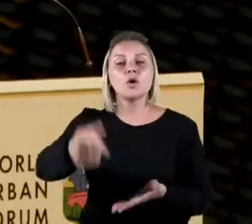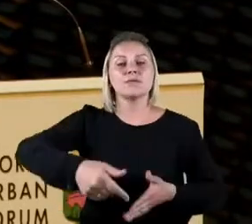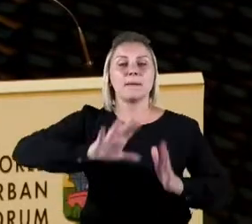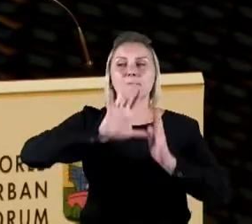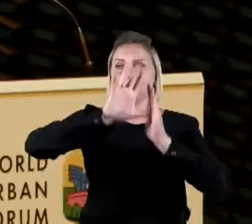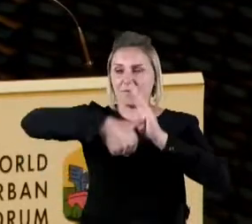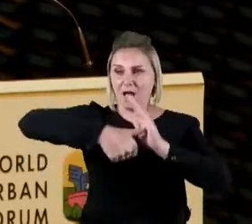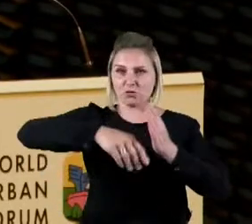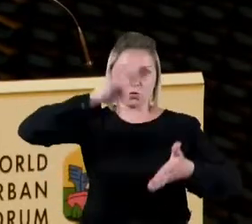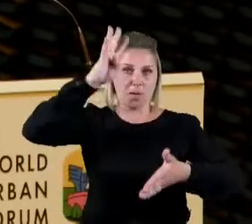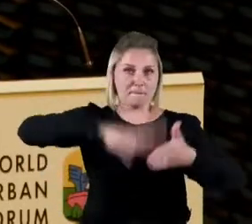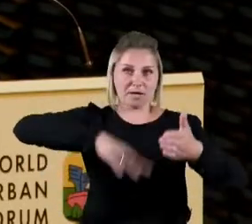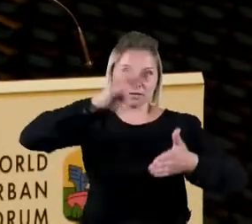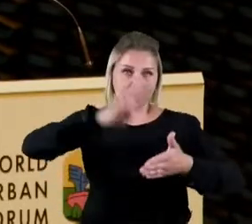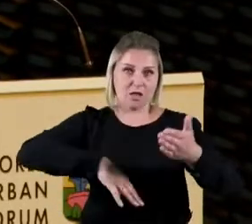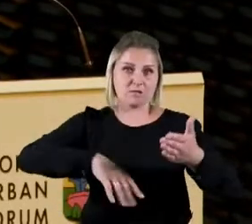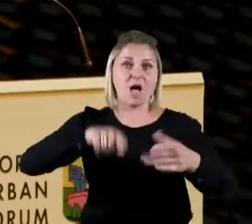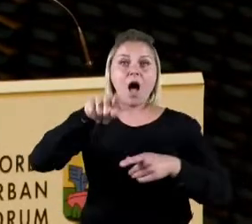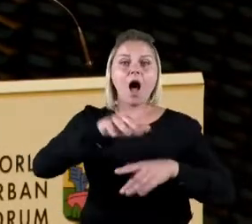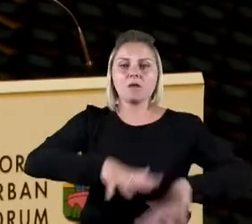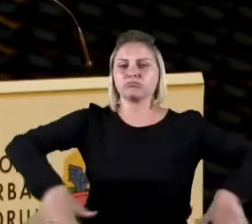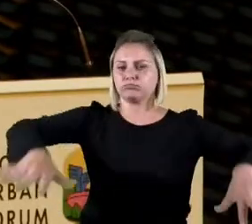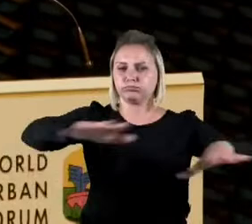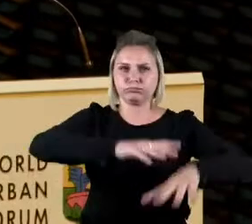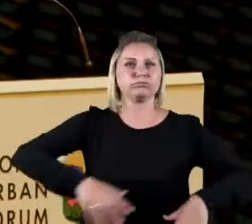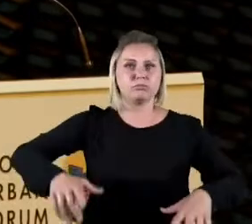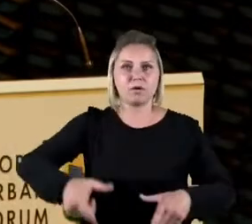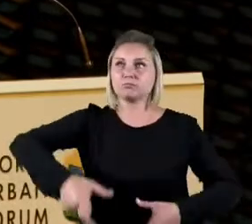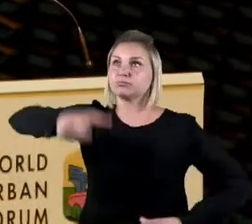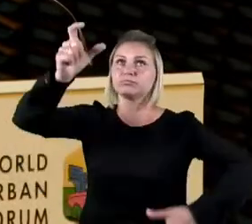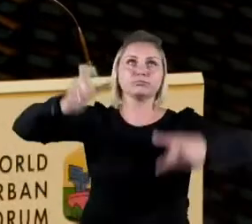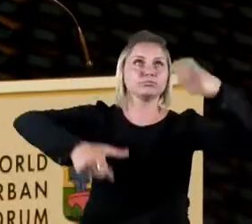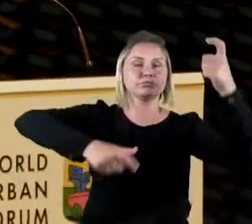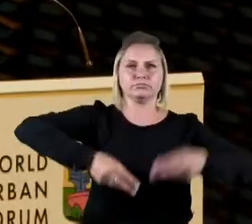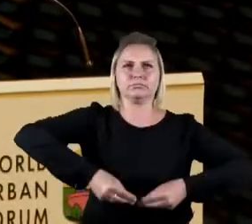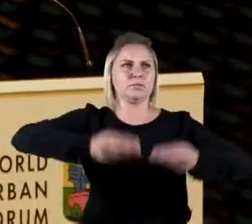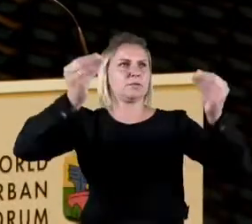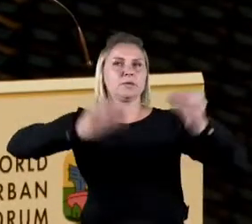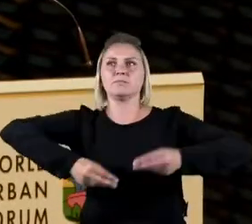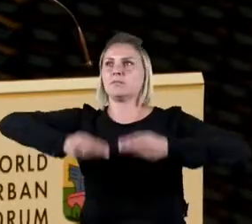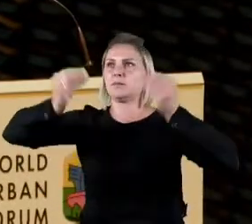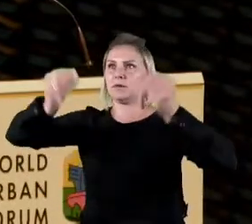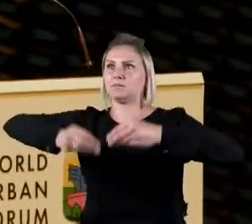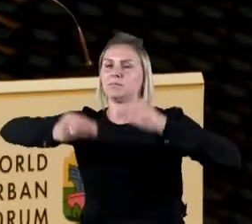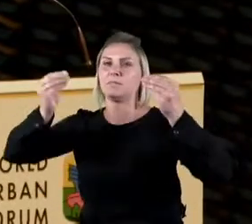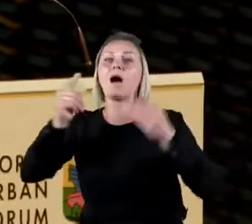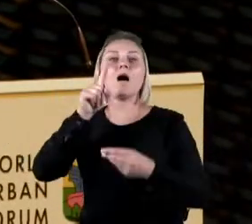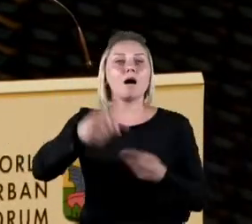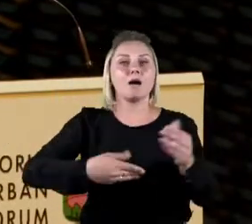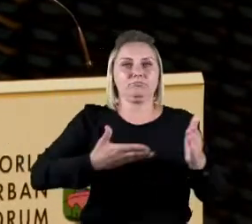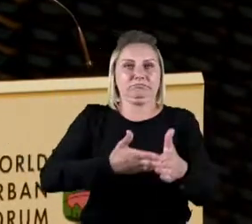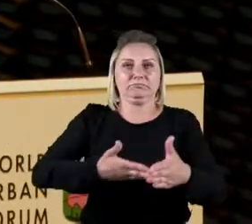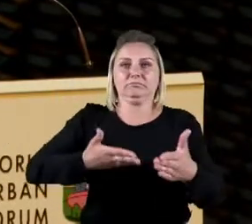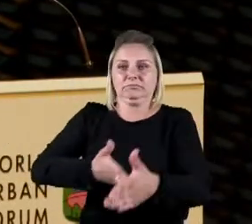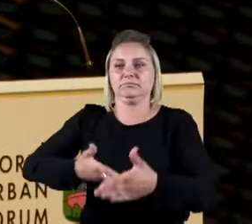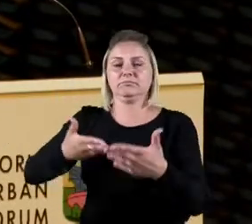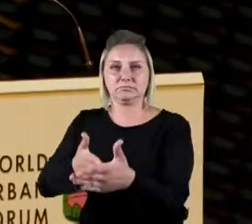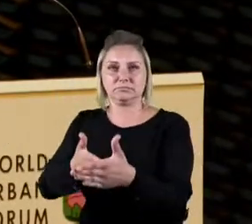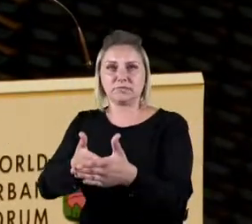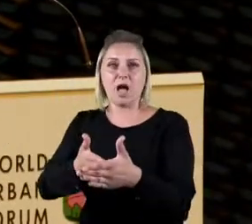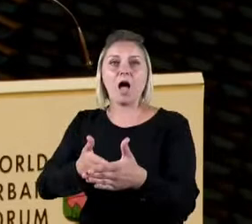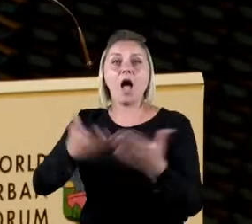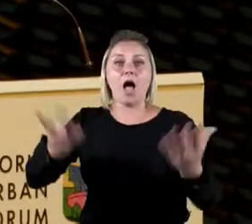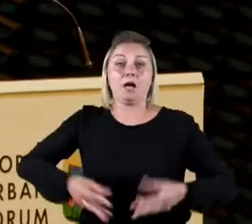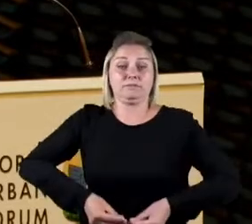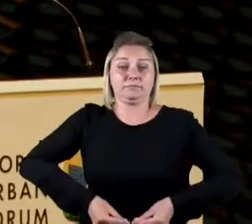its metropolitan area is growing very fast, although it has limits. And so this growth is also